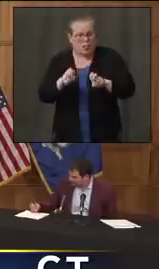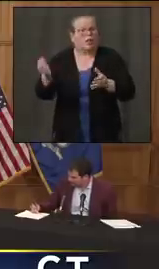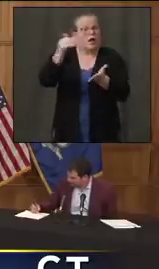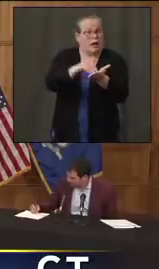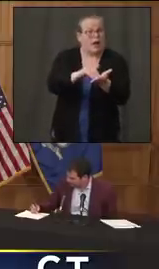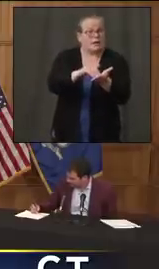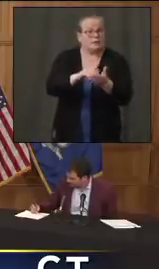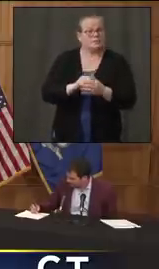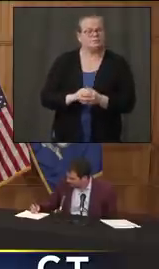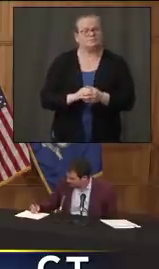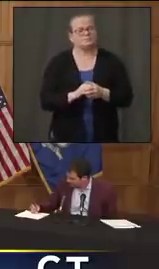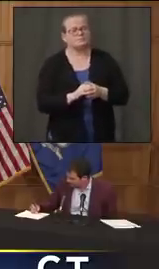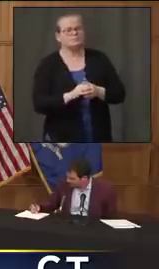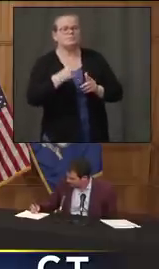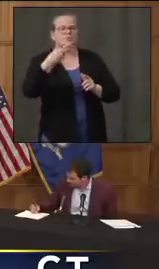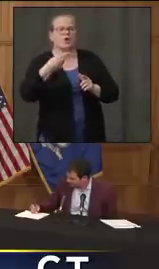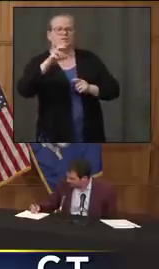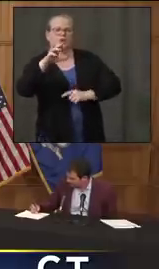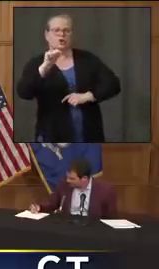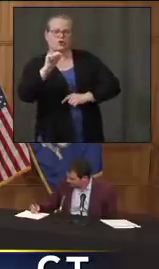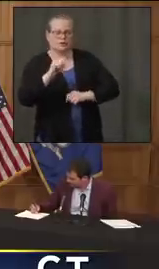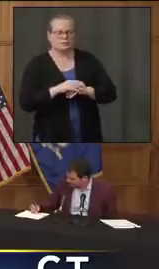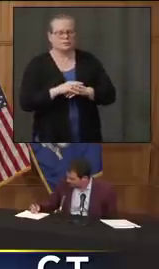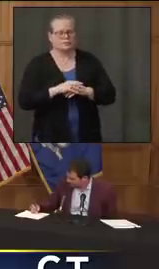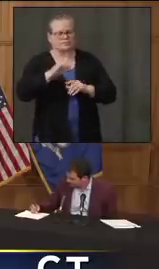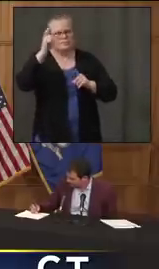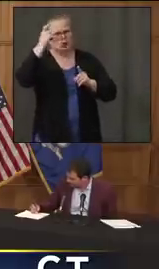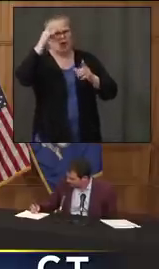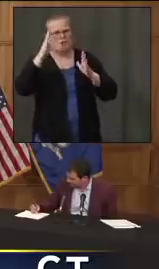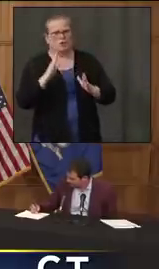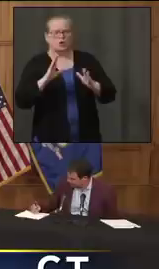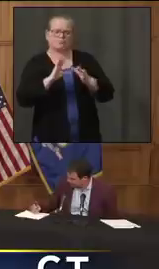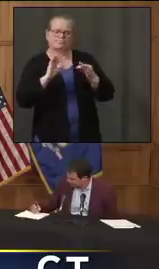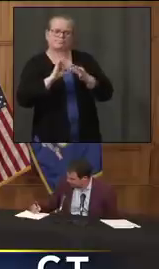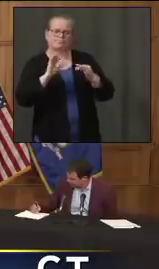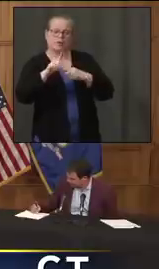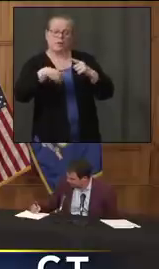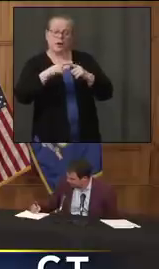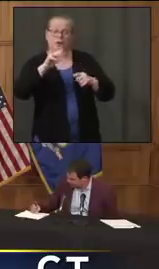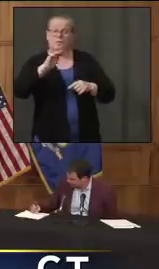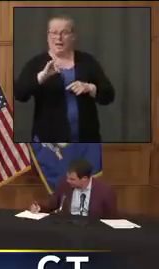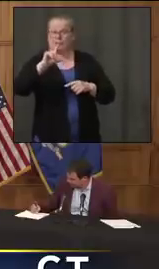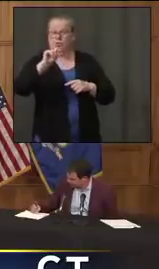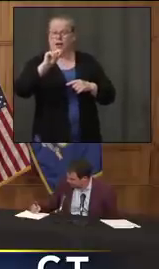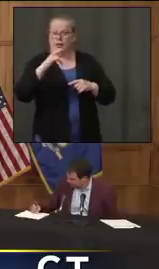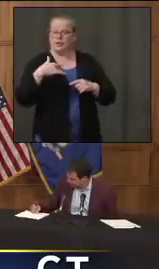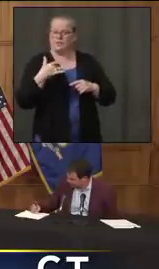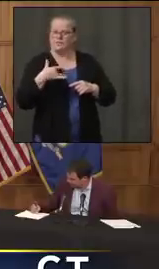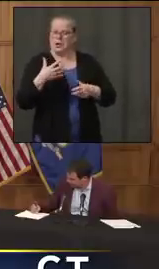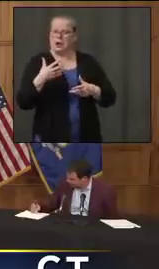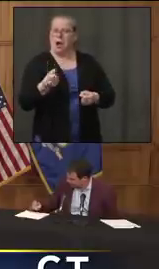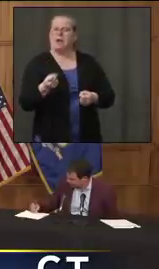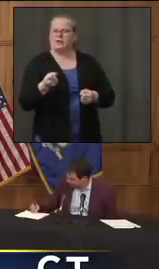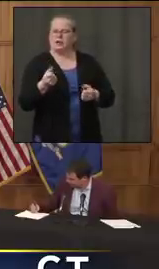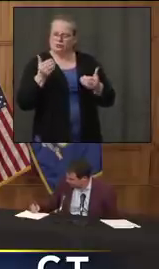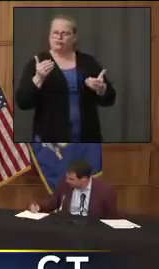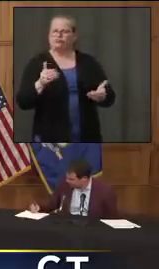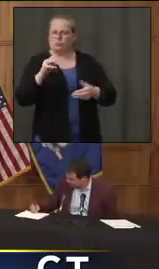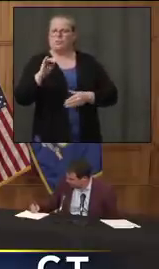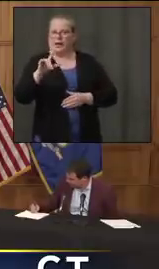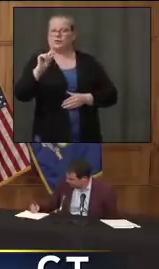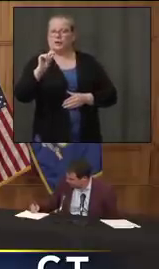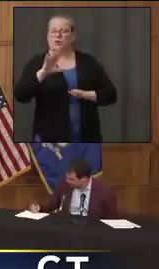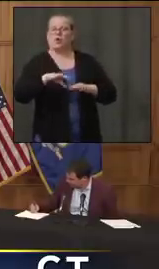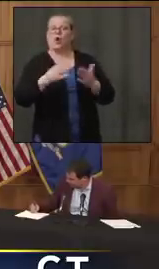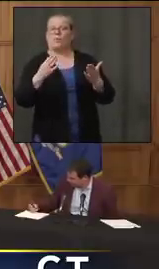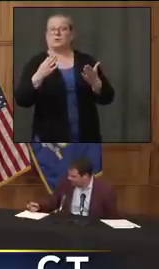Governor, you've spoken with a lot of confidence about this May 20th date, and I understand that most of the indications are moving in the right direction. Are